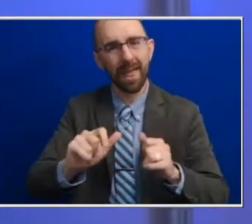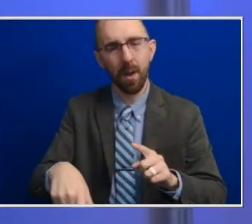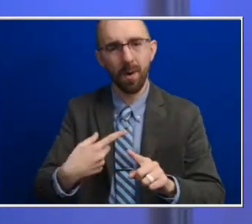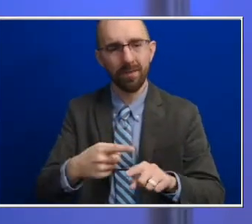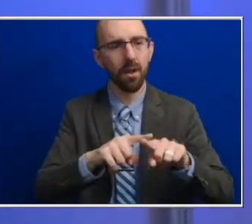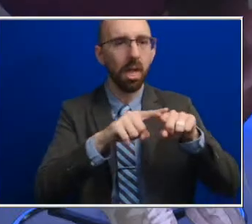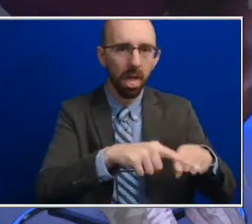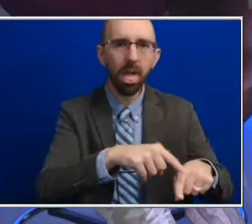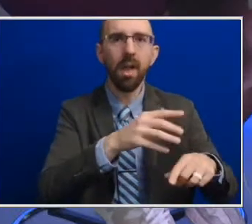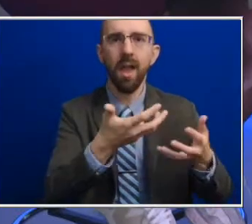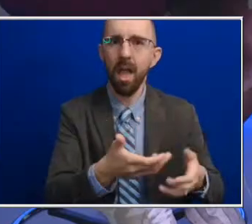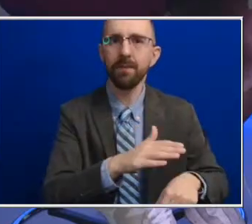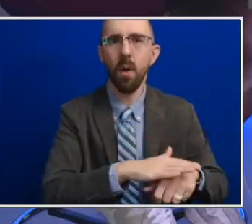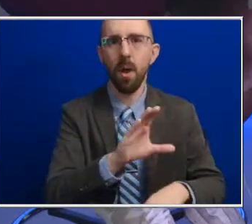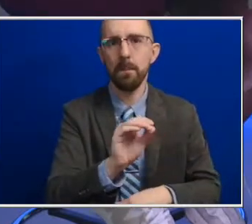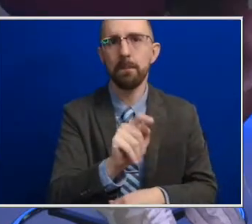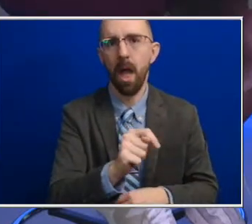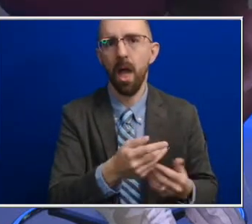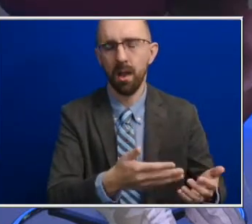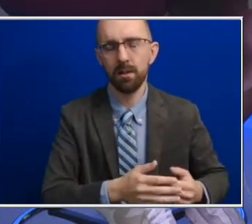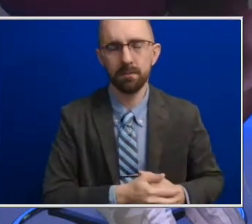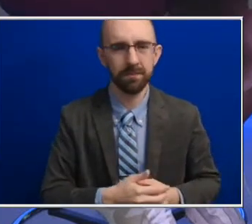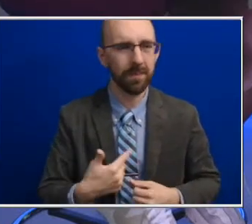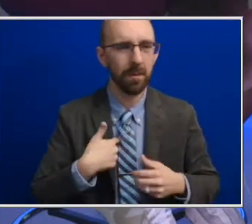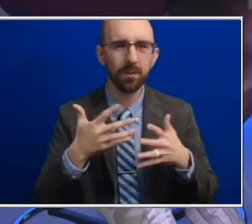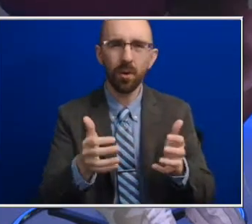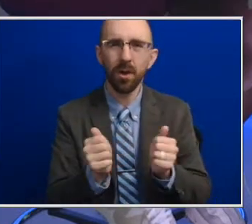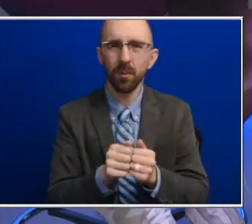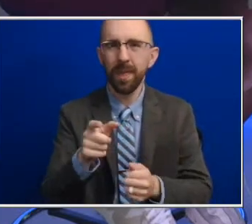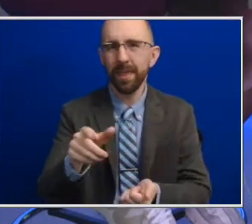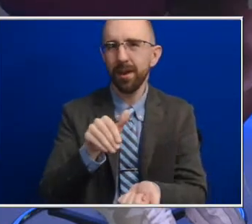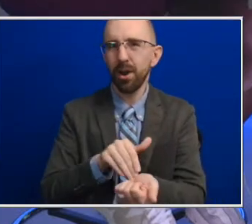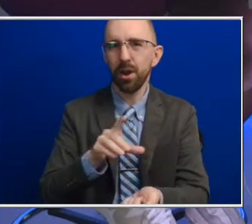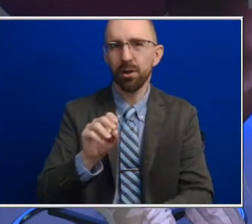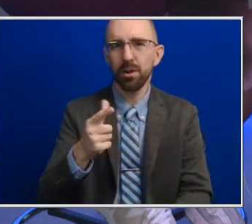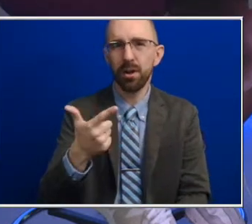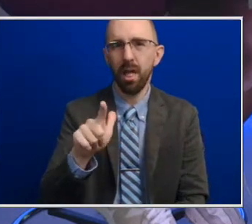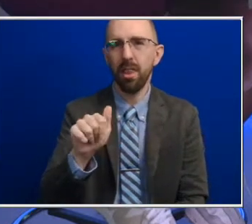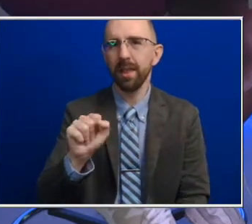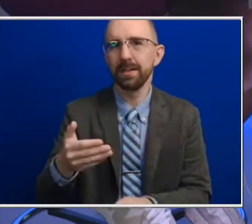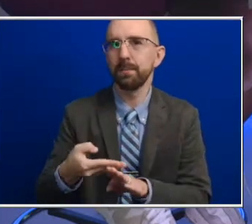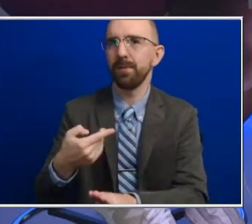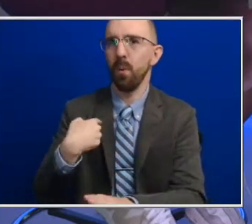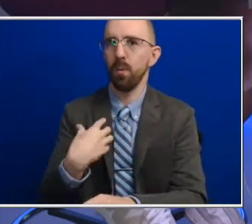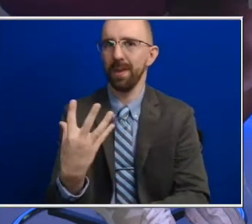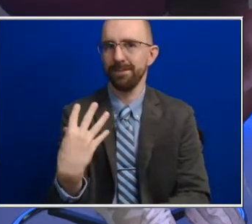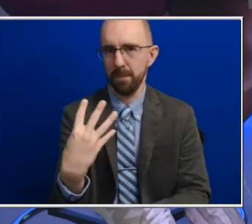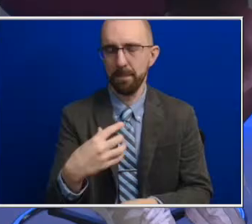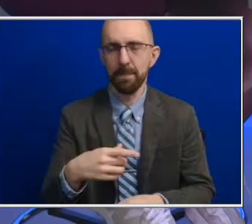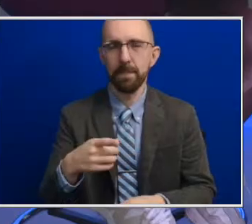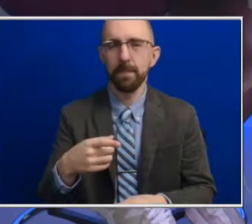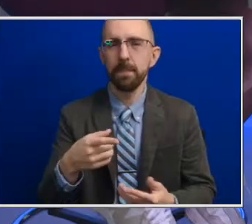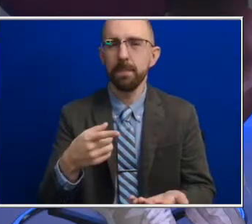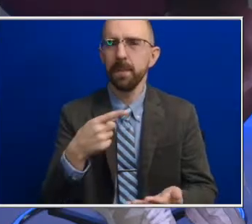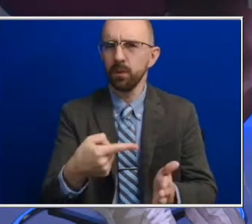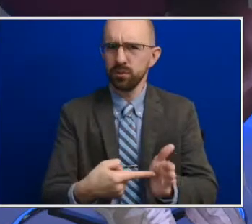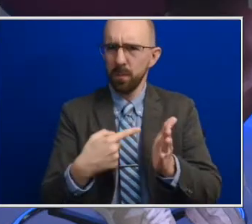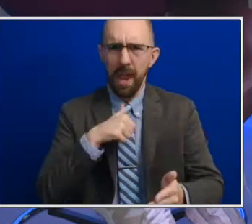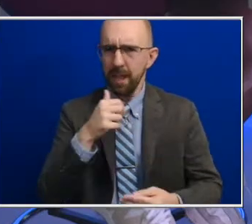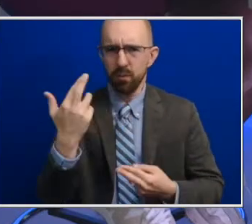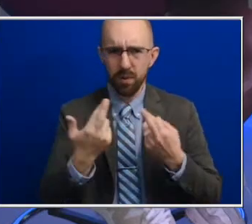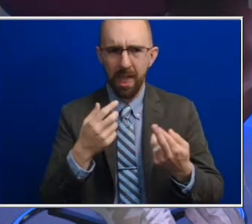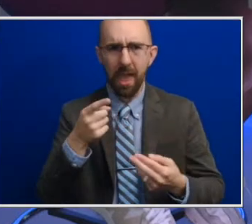chatbots. When I was talking with Dr. Douglas before the program, you showed me something I didn't realize. You let me listen